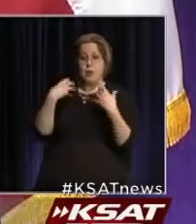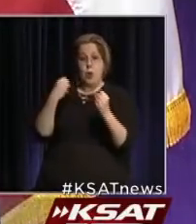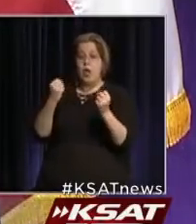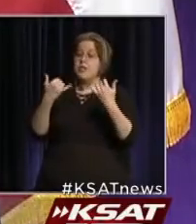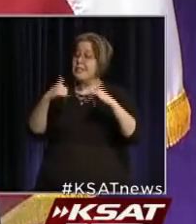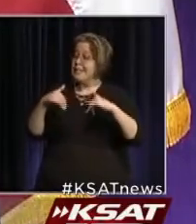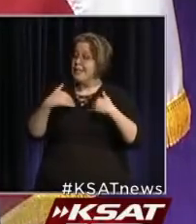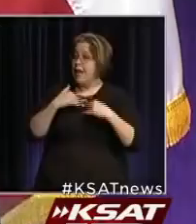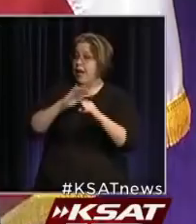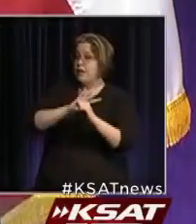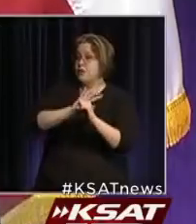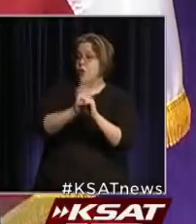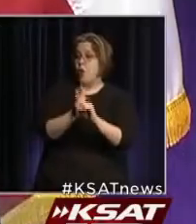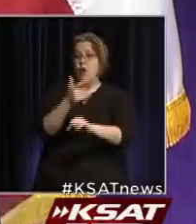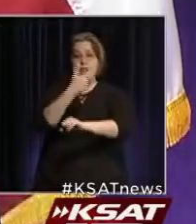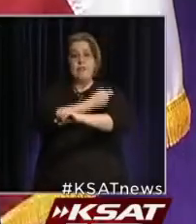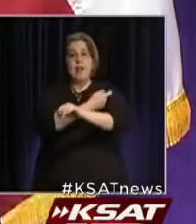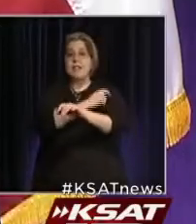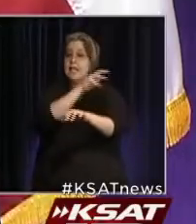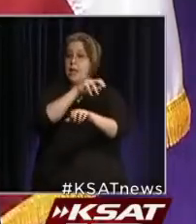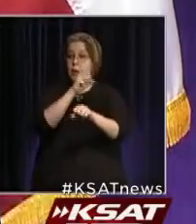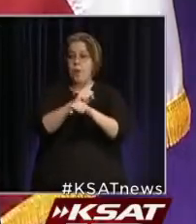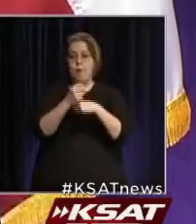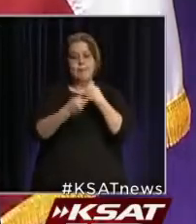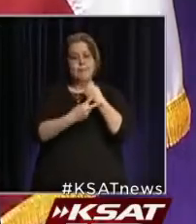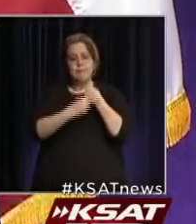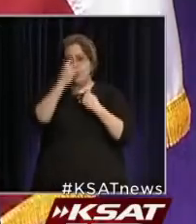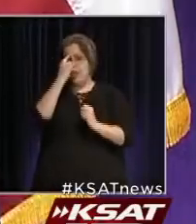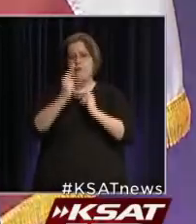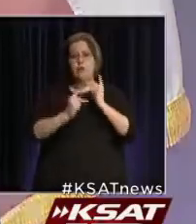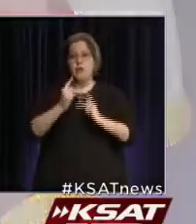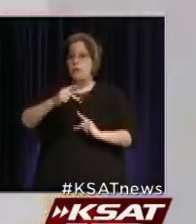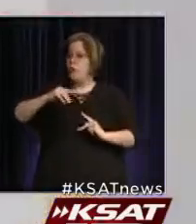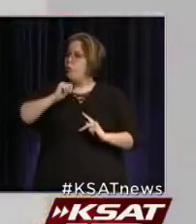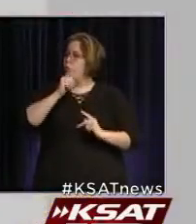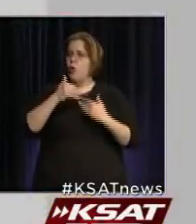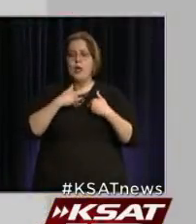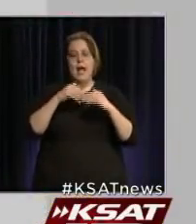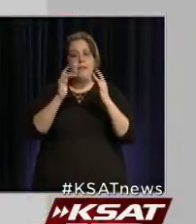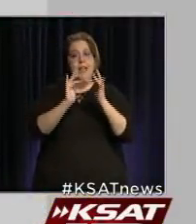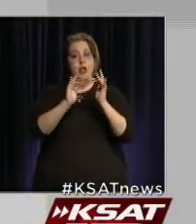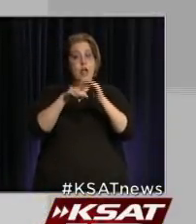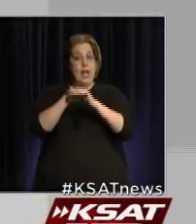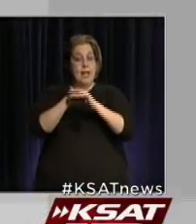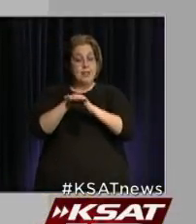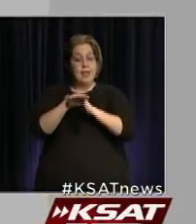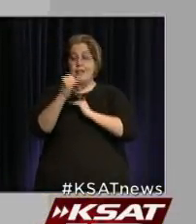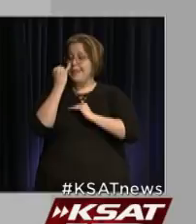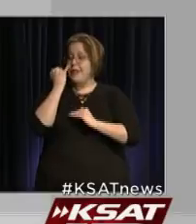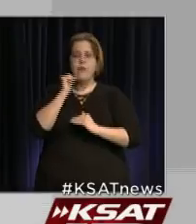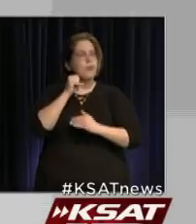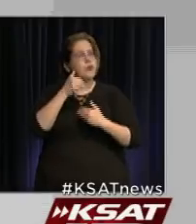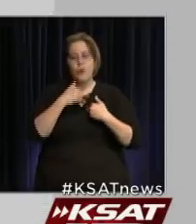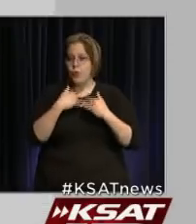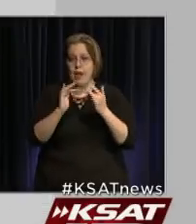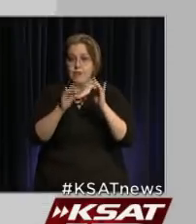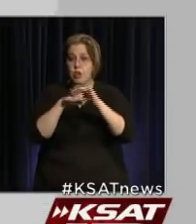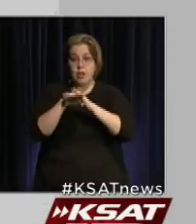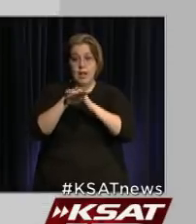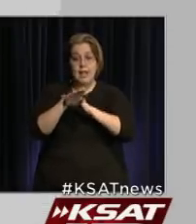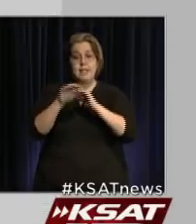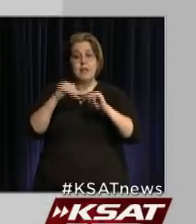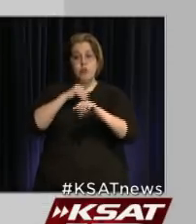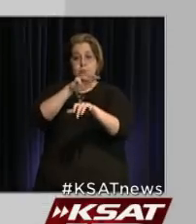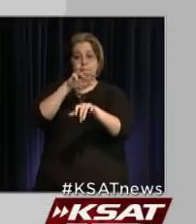some COVID-19 vaccine appointments reserved for those who do not have access to the internet. If you do not have access to the internet, you can